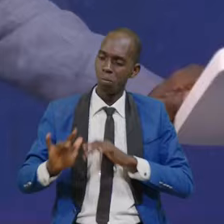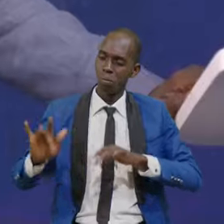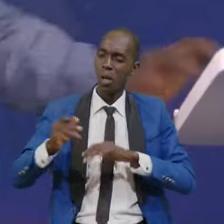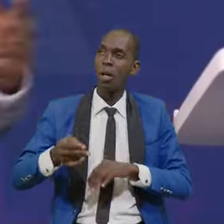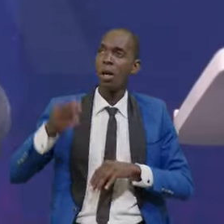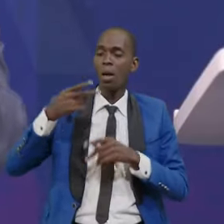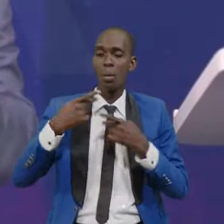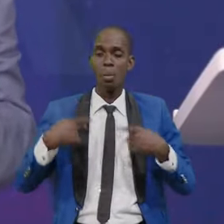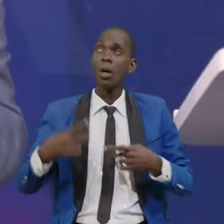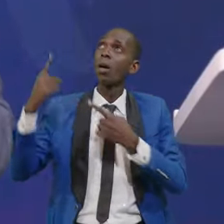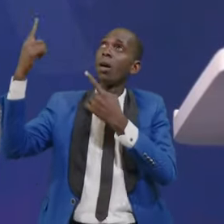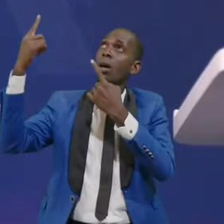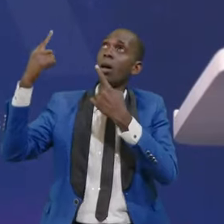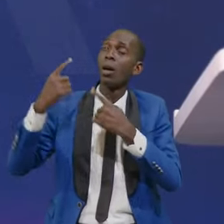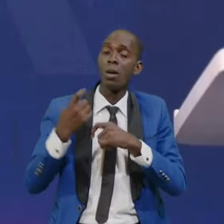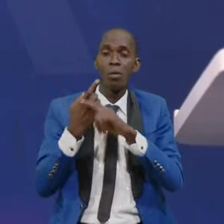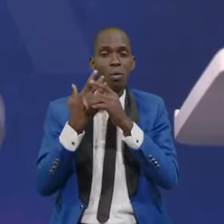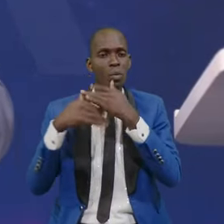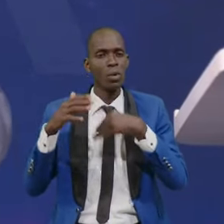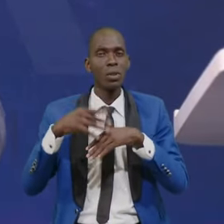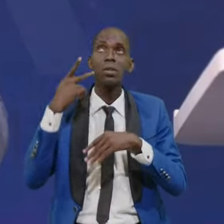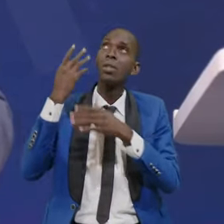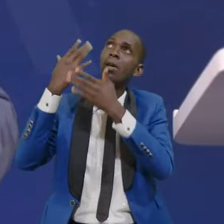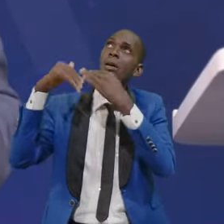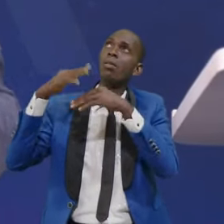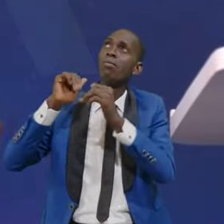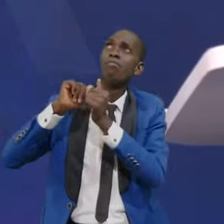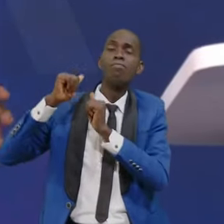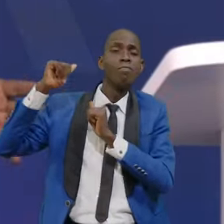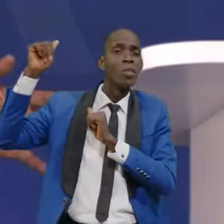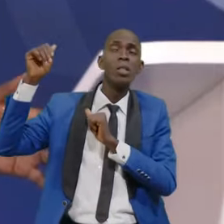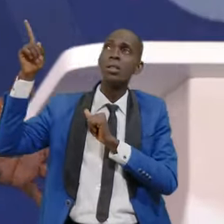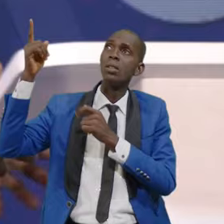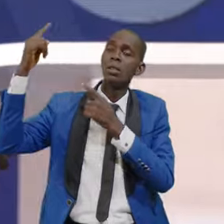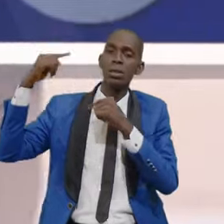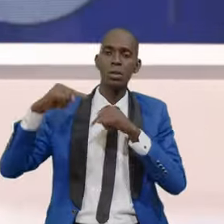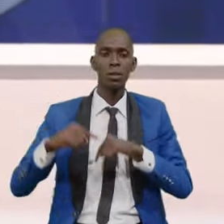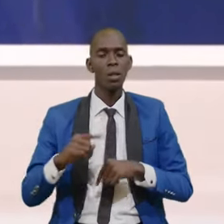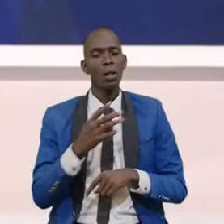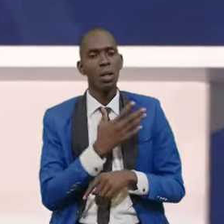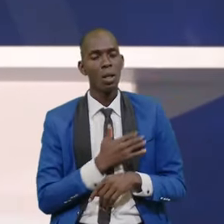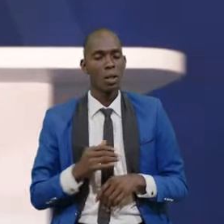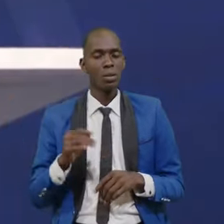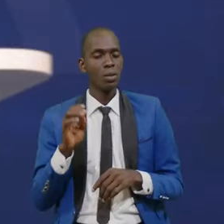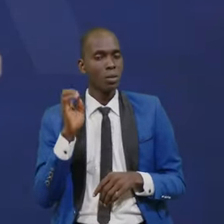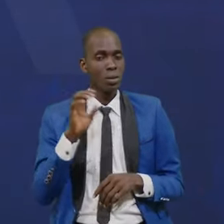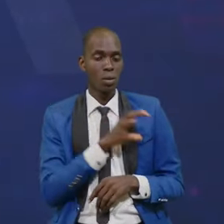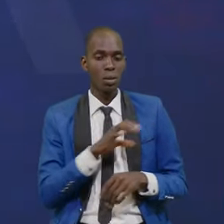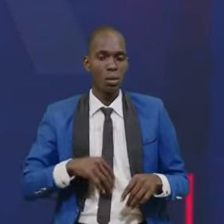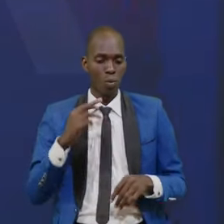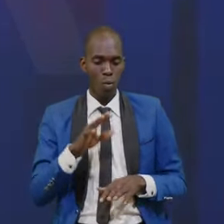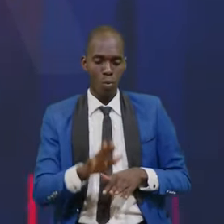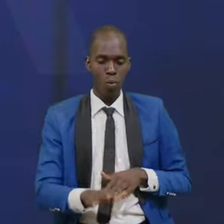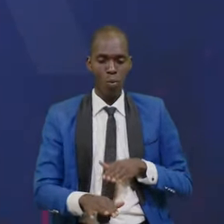from heaven. Think about the distance from heaven to earth. He came and he was walking with them. They saw